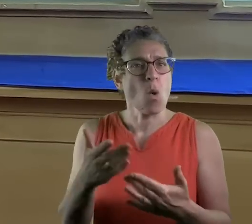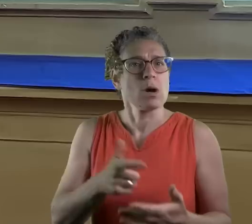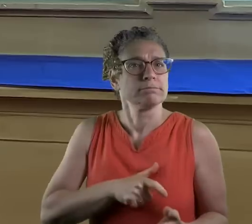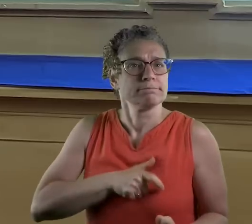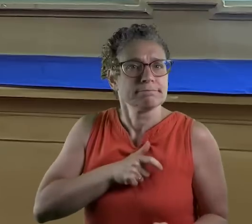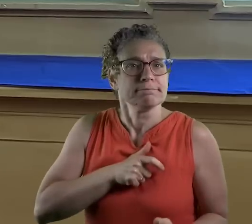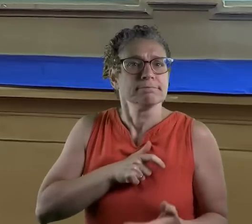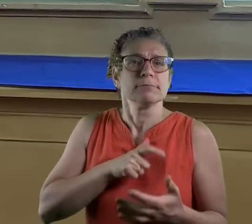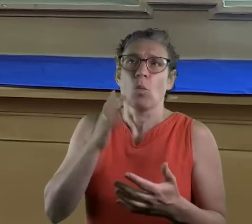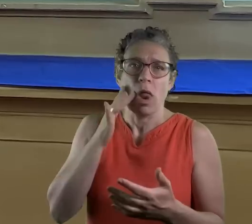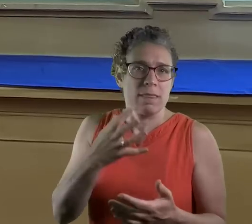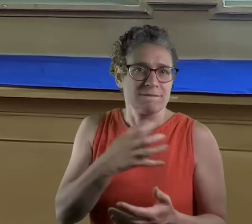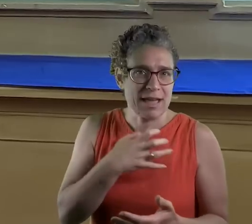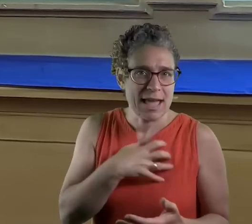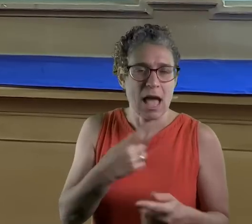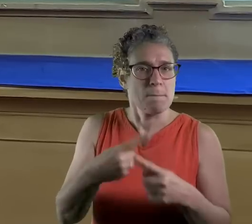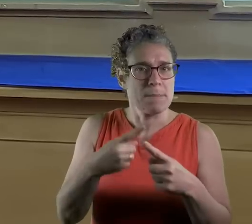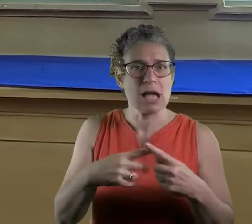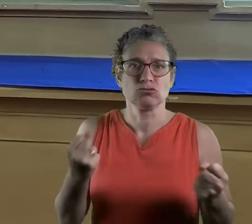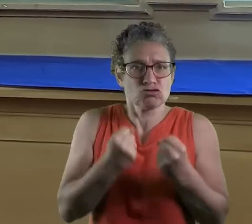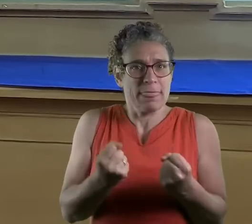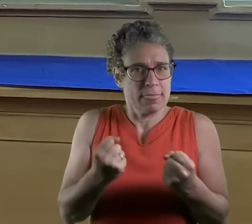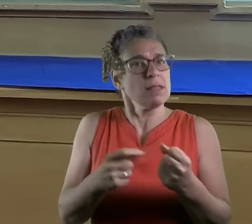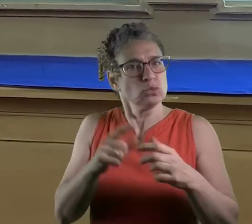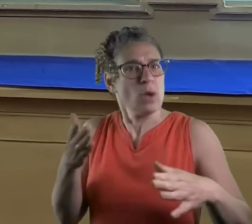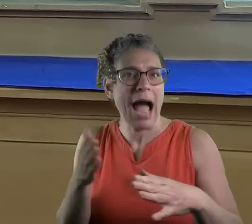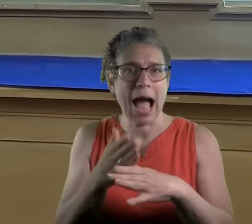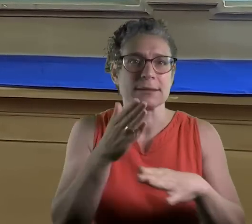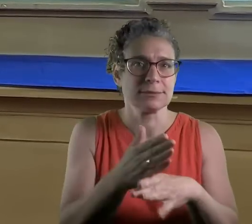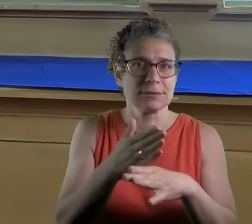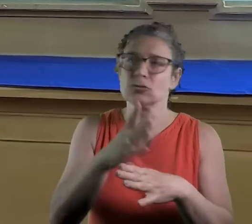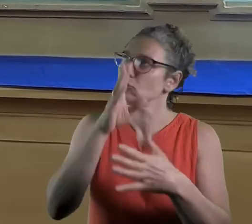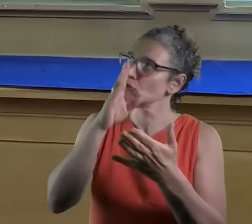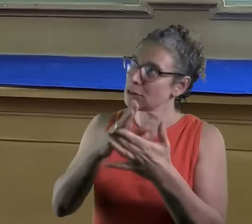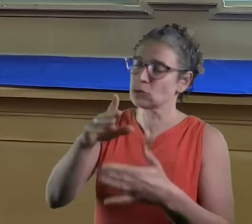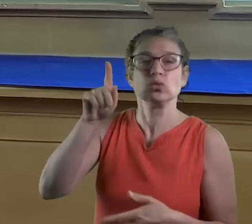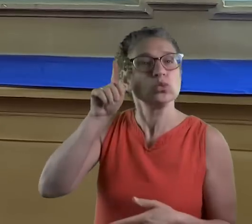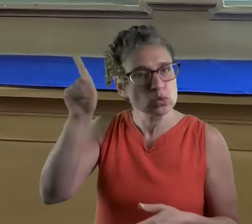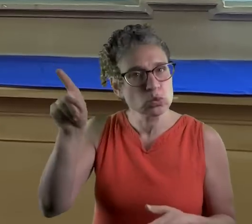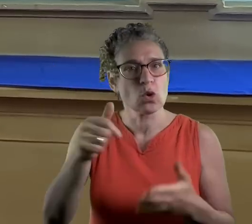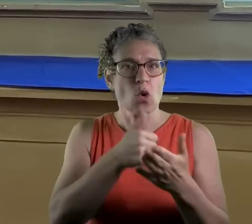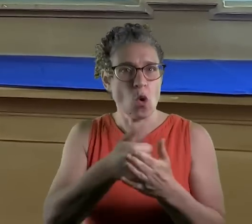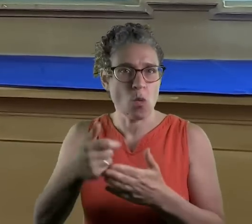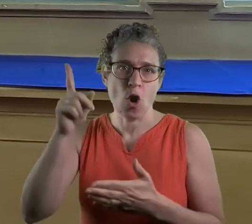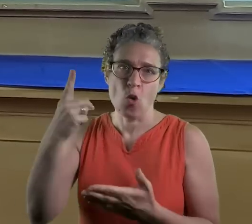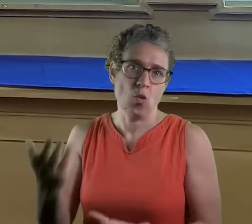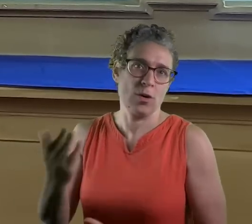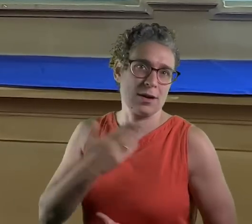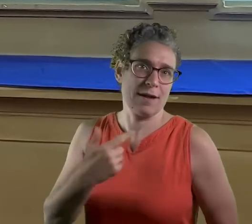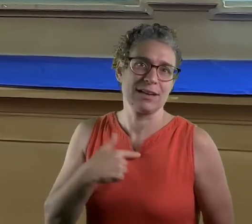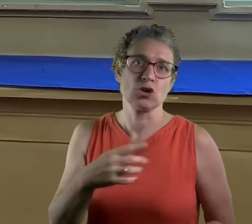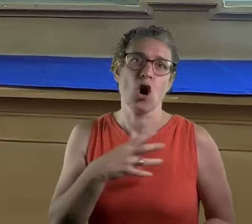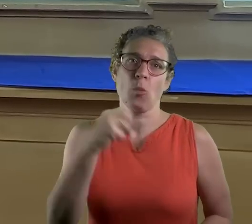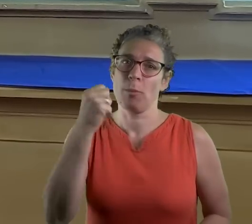us, and strength to act when we can, trusting always in you, our source of hope